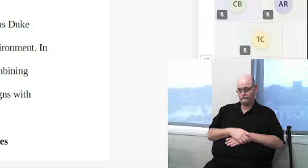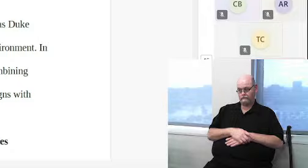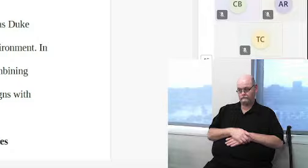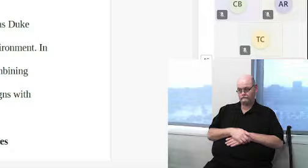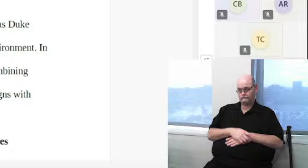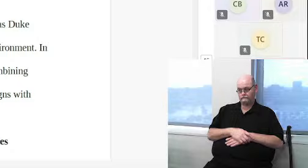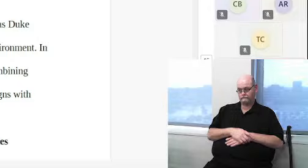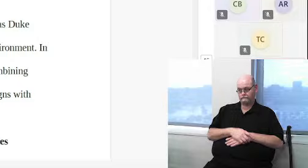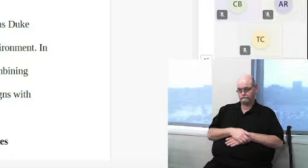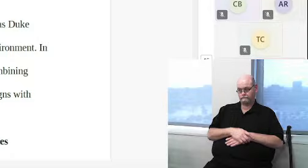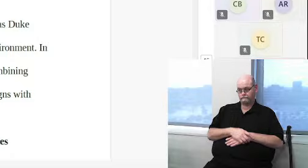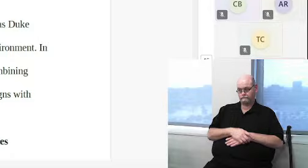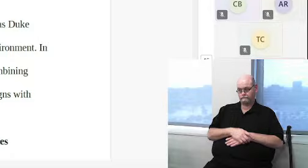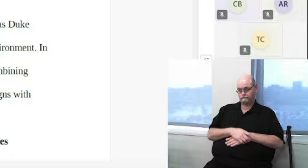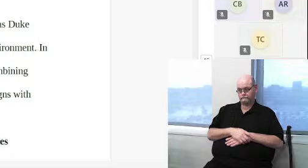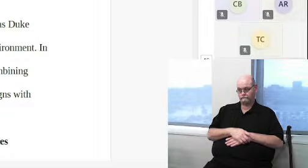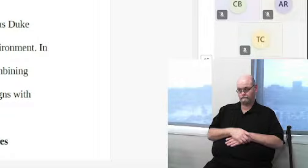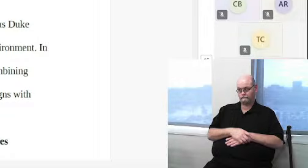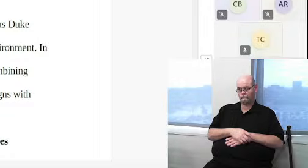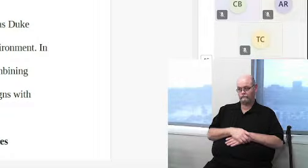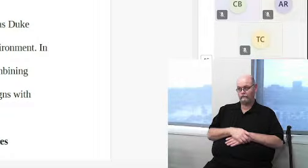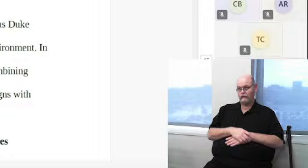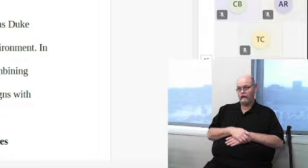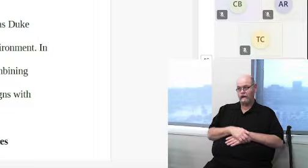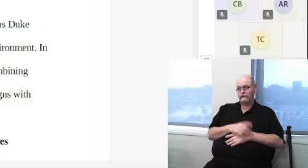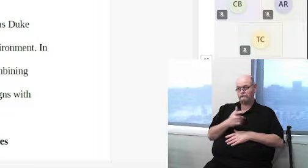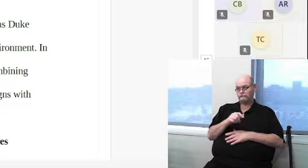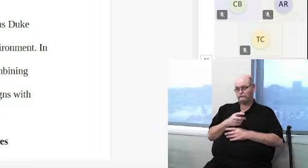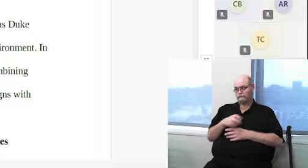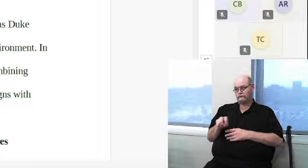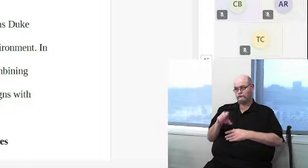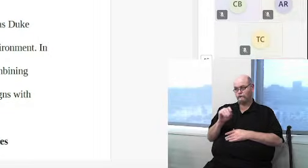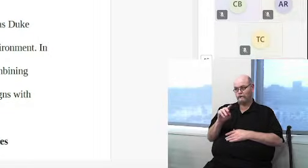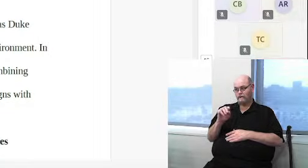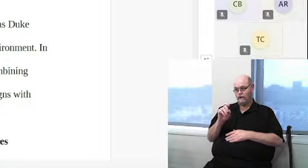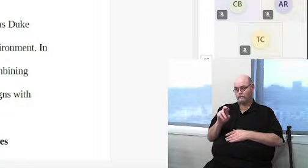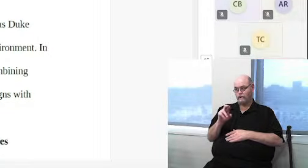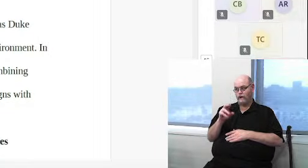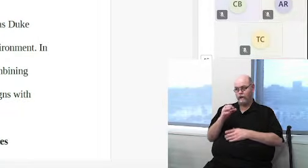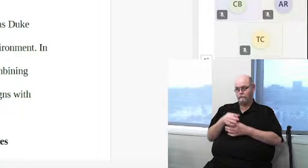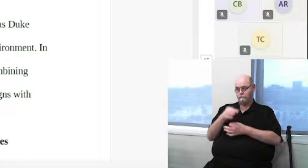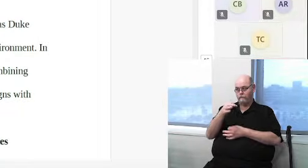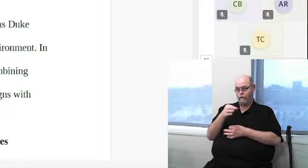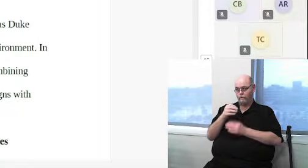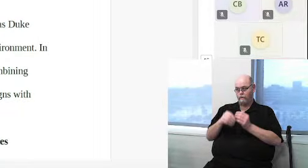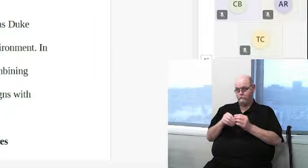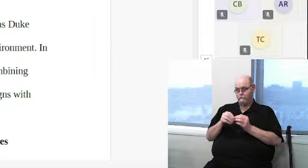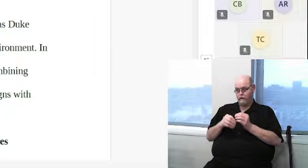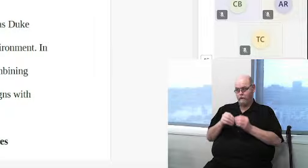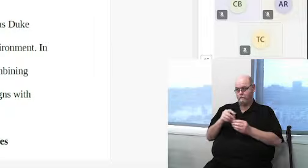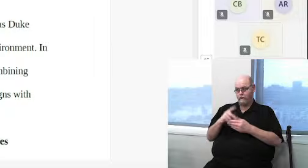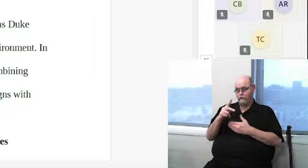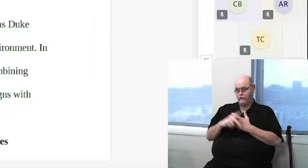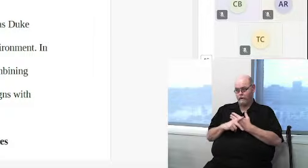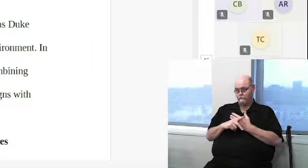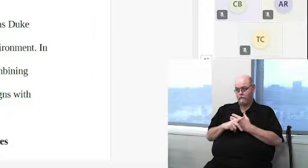Okay, switching to the distribution pole and conductor repair program, I'd like to talk with you about that for a